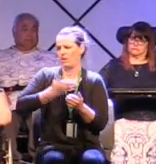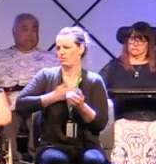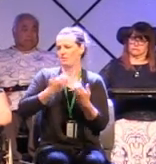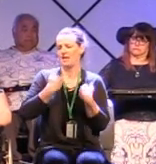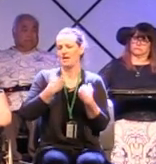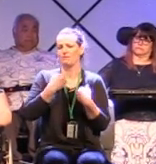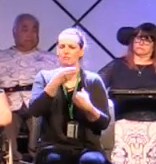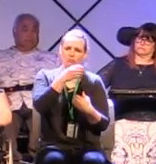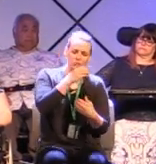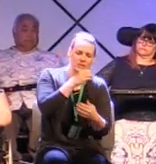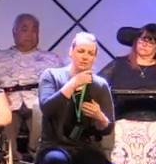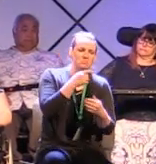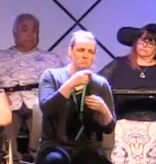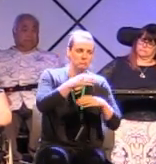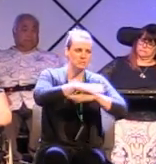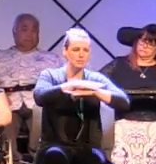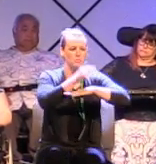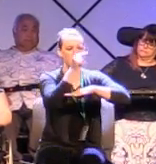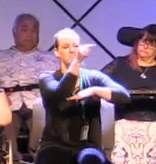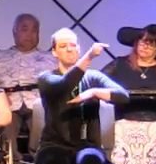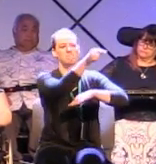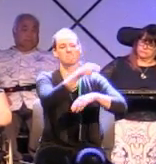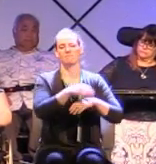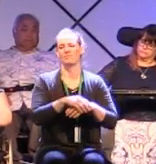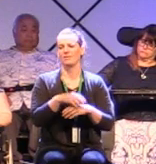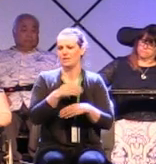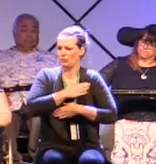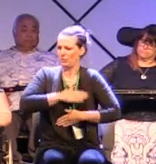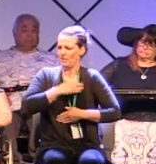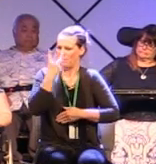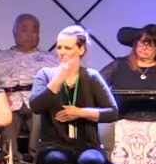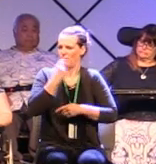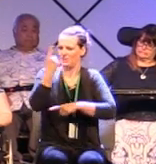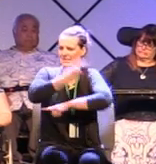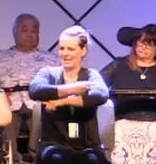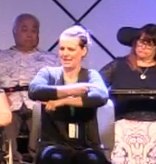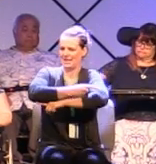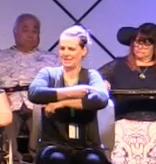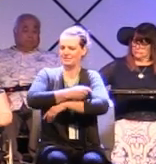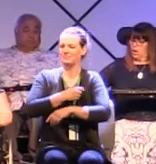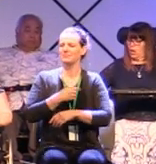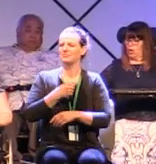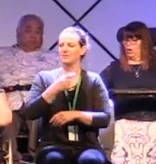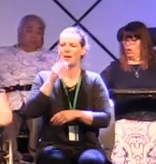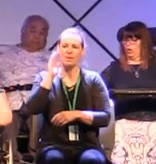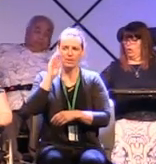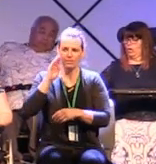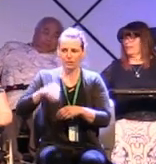some refreshments outside as well and just enjoy this beautiful day. As puppy raisers and